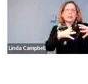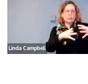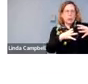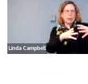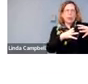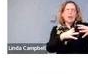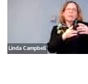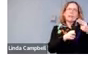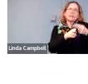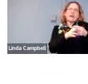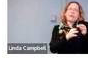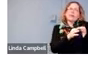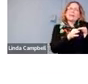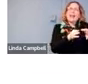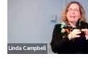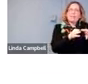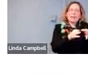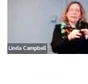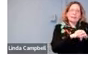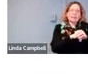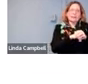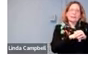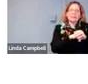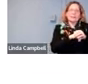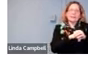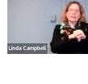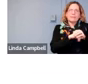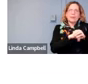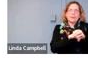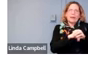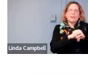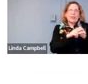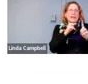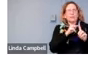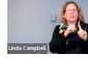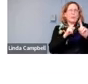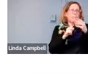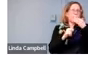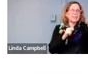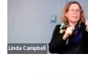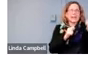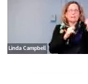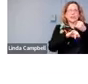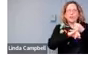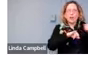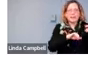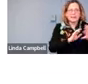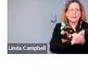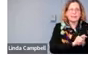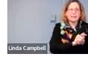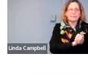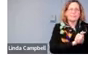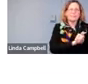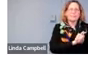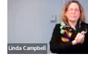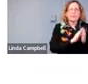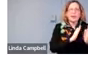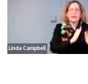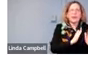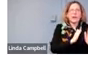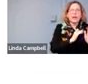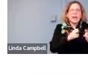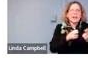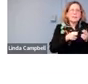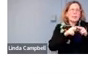localized that hasn't yet reproduced, that's called the lag phase. That is the best time to